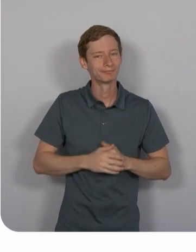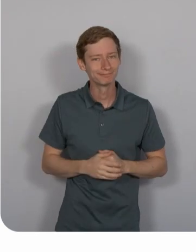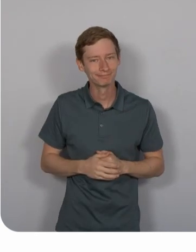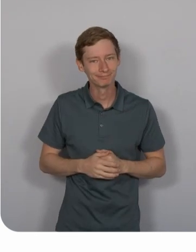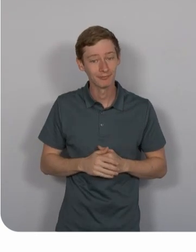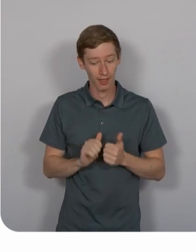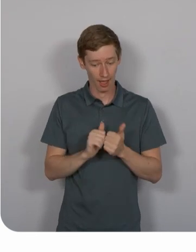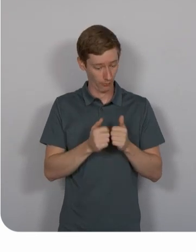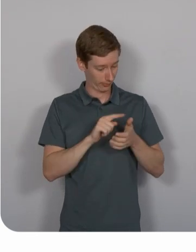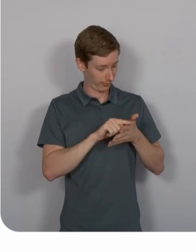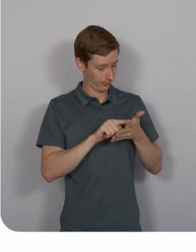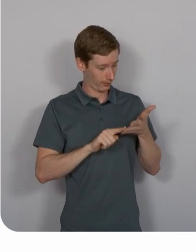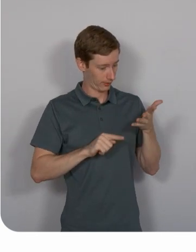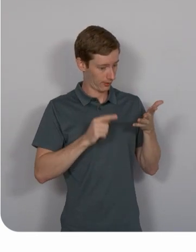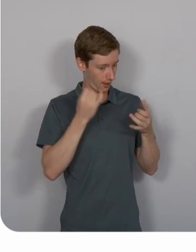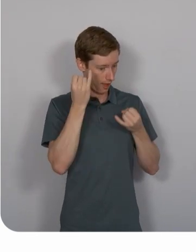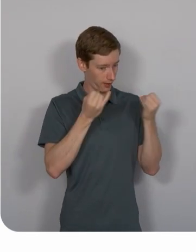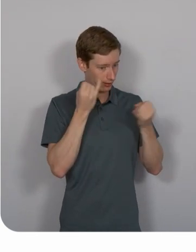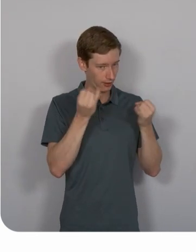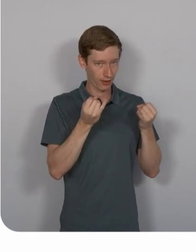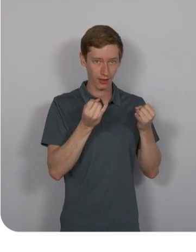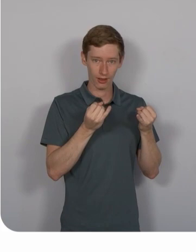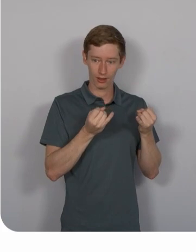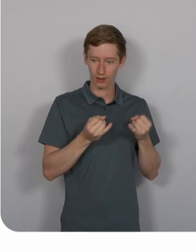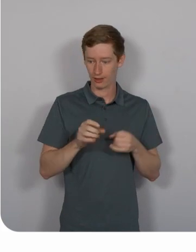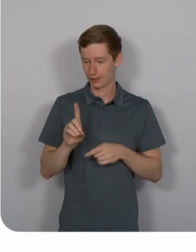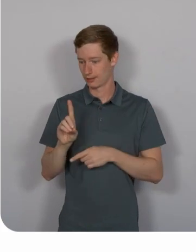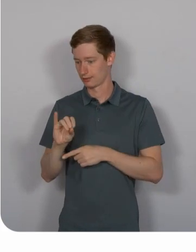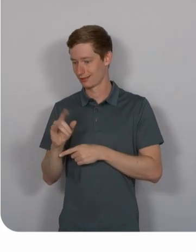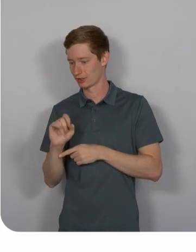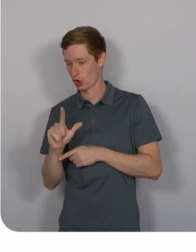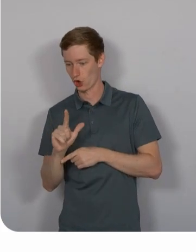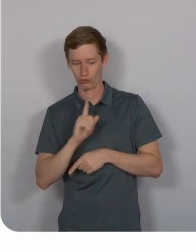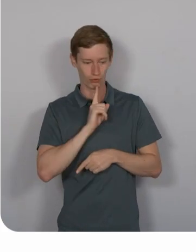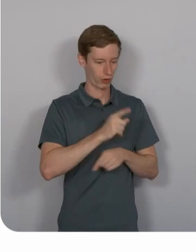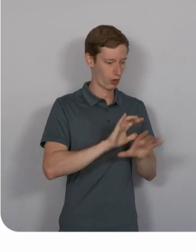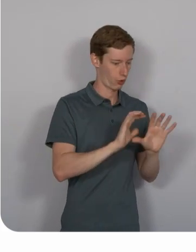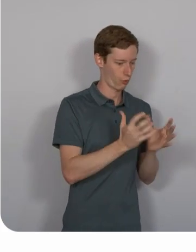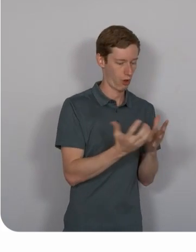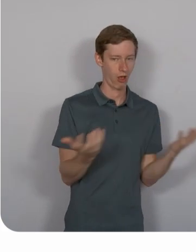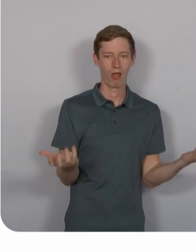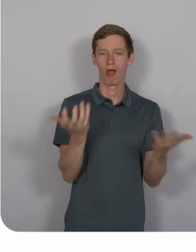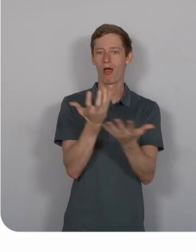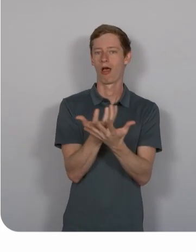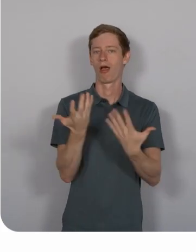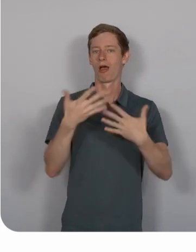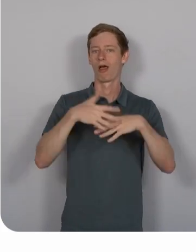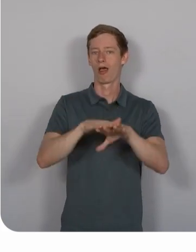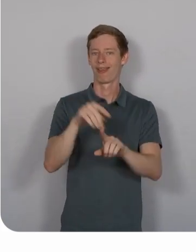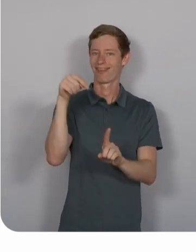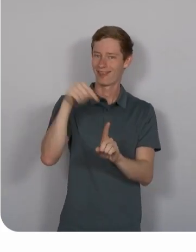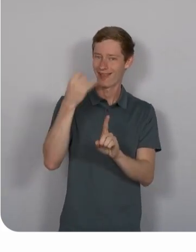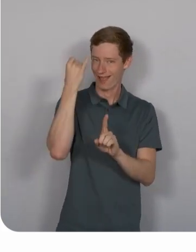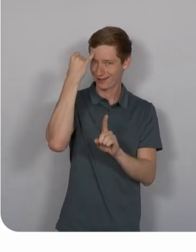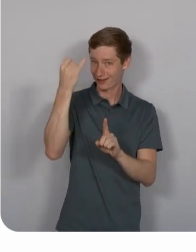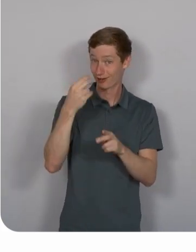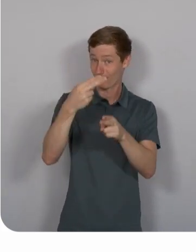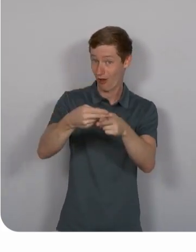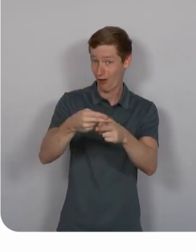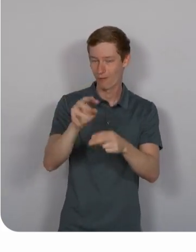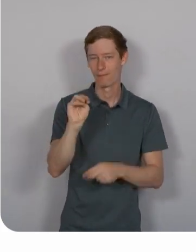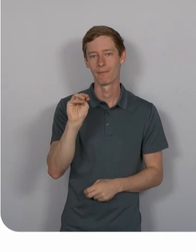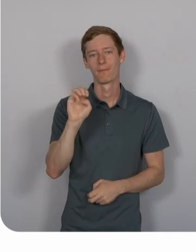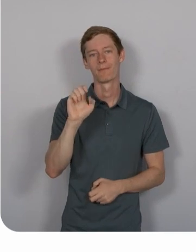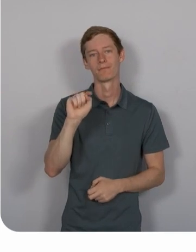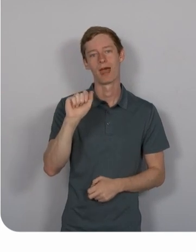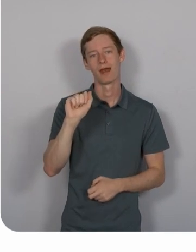these ideas of the physical and digital come together into this idea that we call the metaverse. And a lot